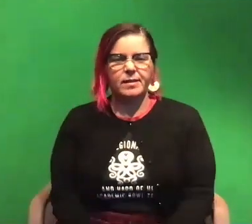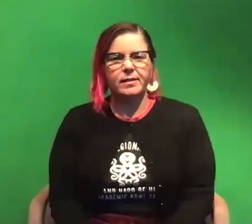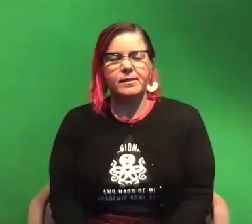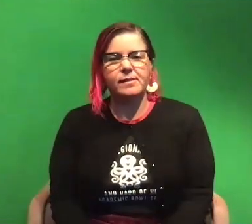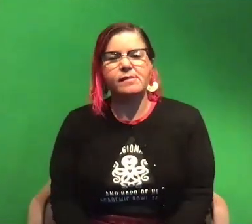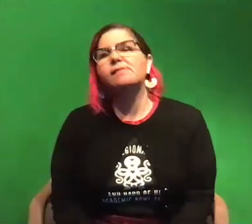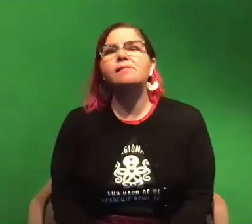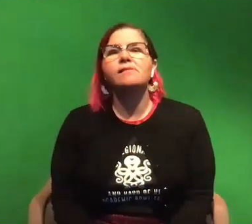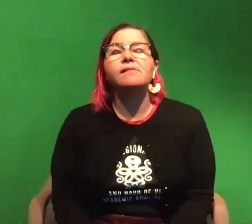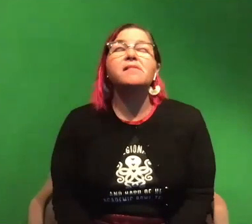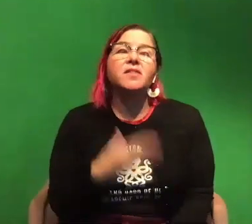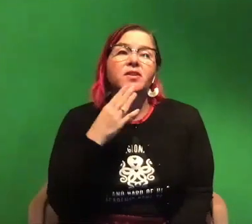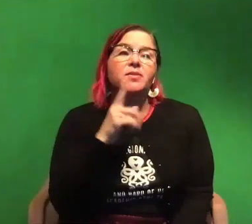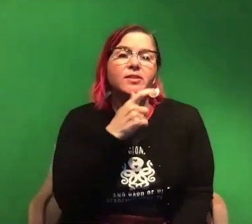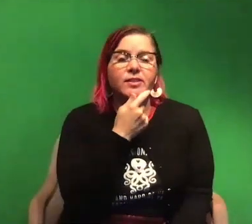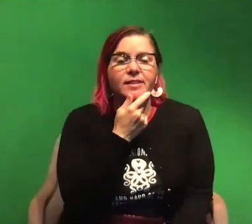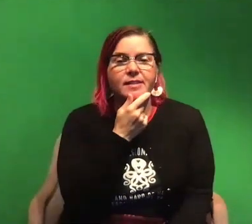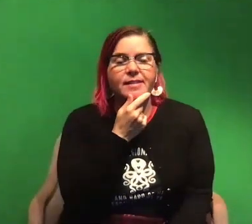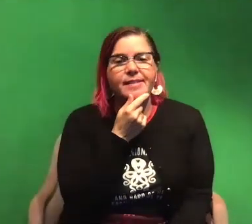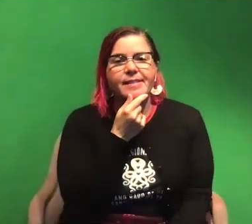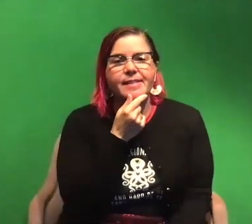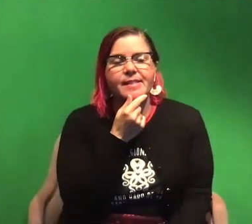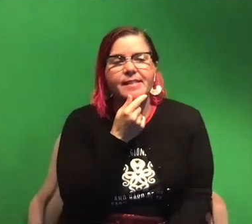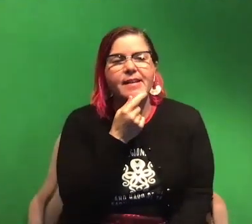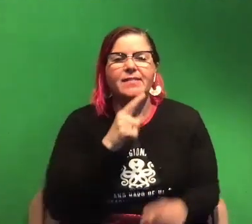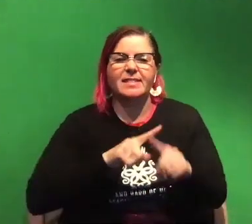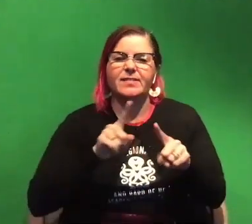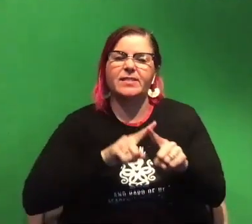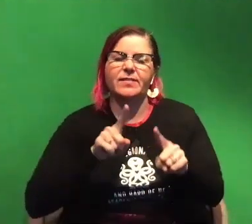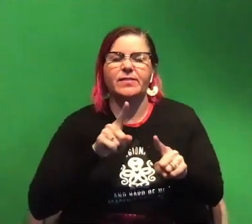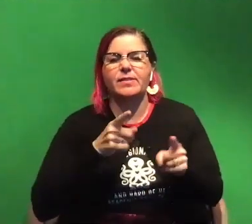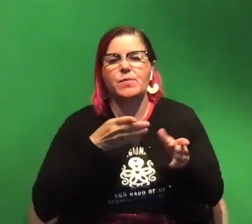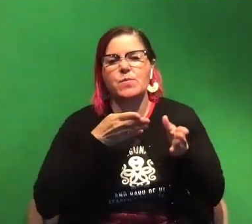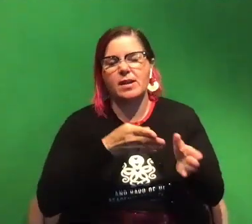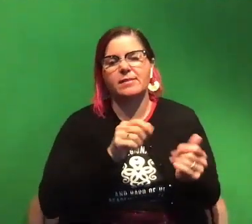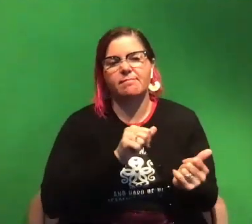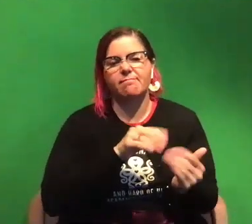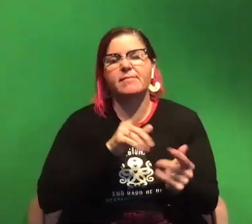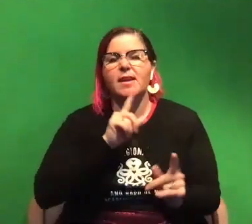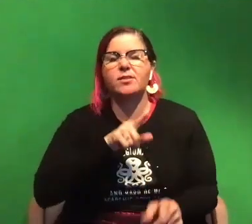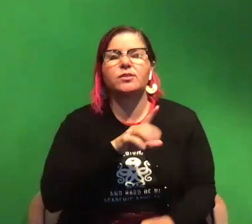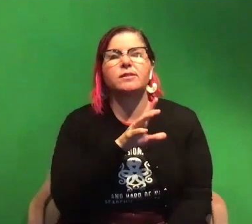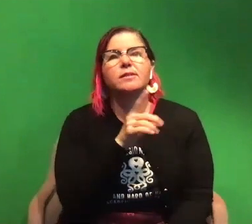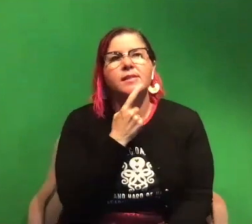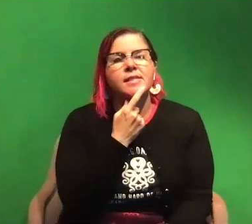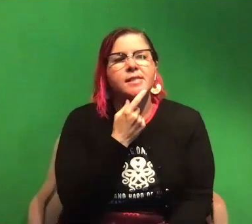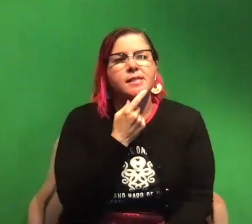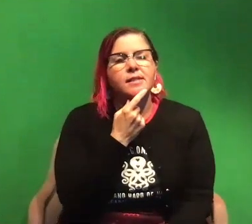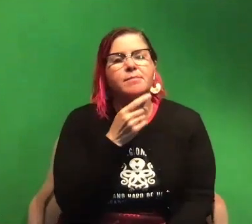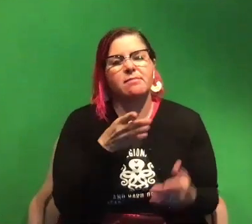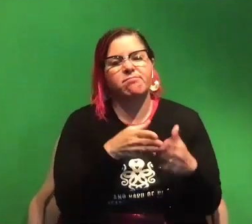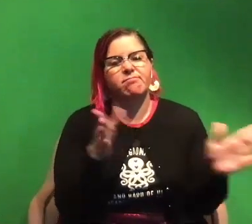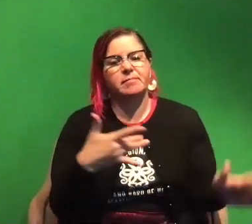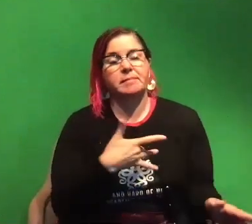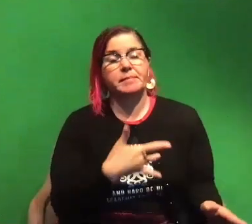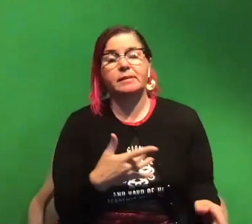good question. And, you know, I think there's a variety of answers that could be applied there. But I think for just generally speaking, they